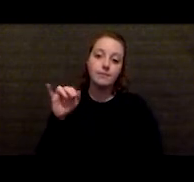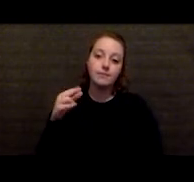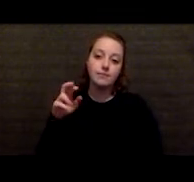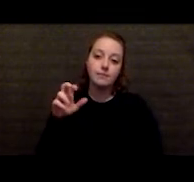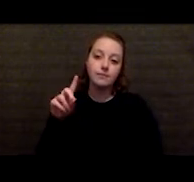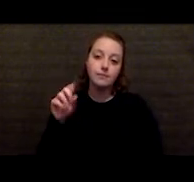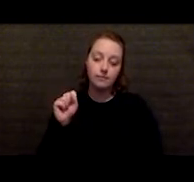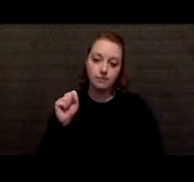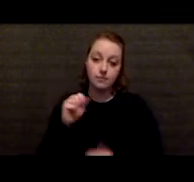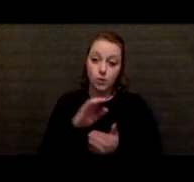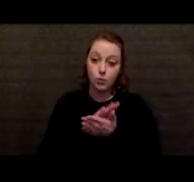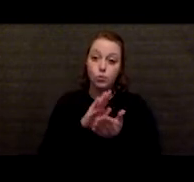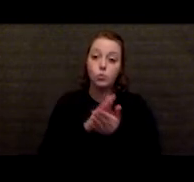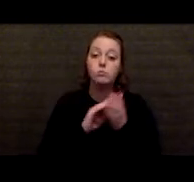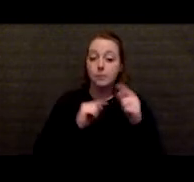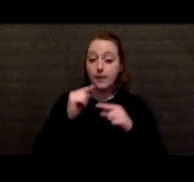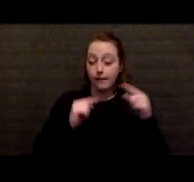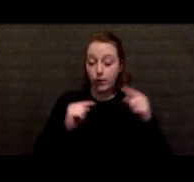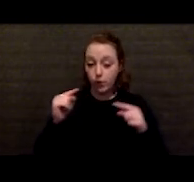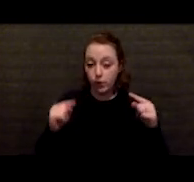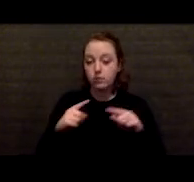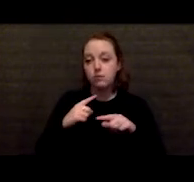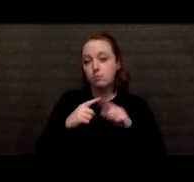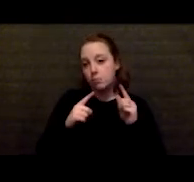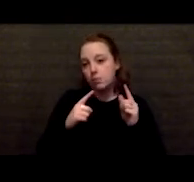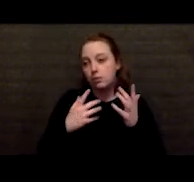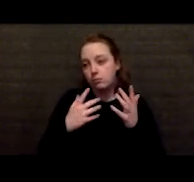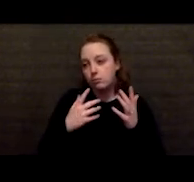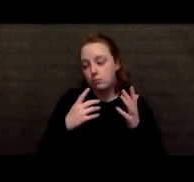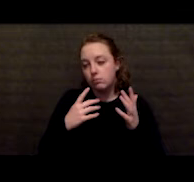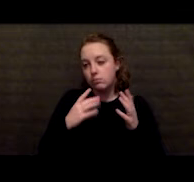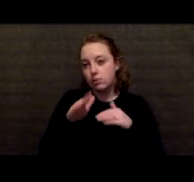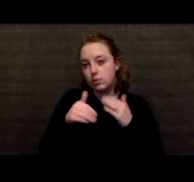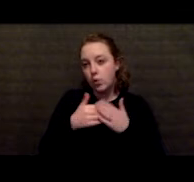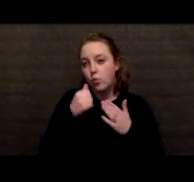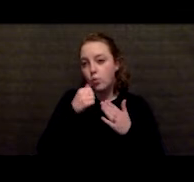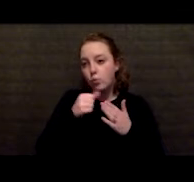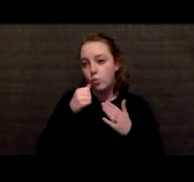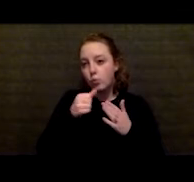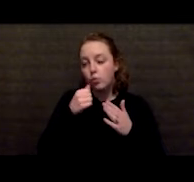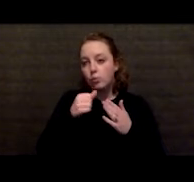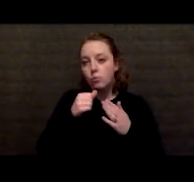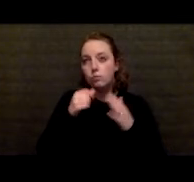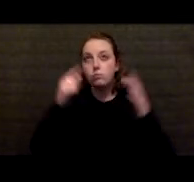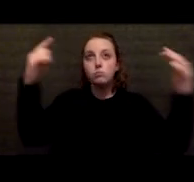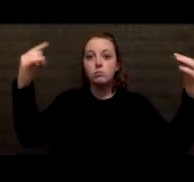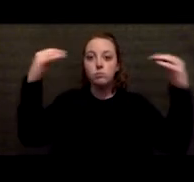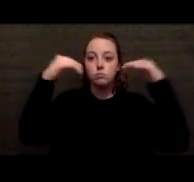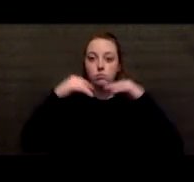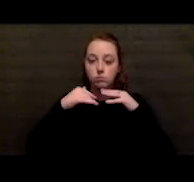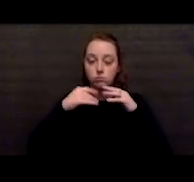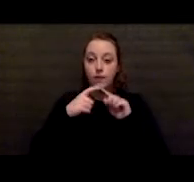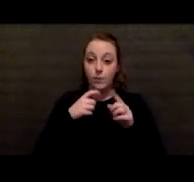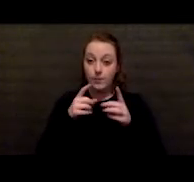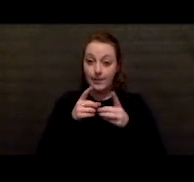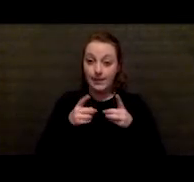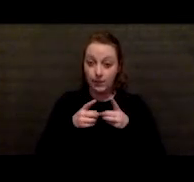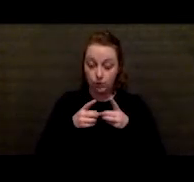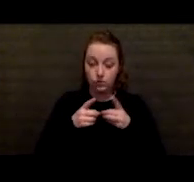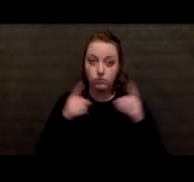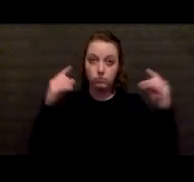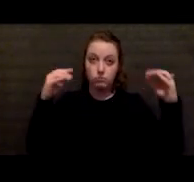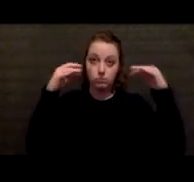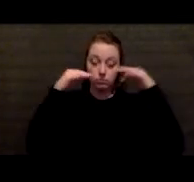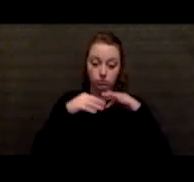just happens to be the all-girls school that brings girls from all over the district, and the population